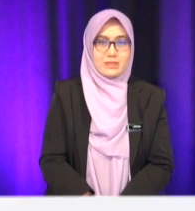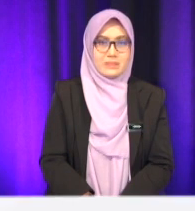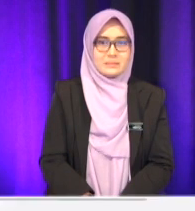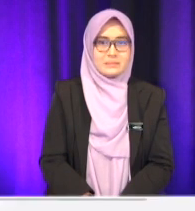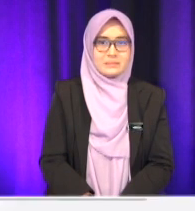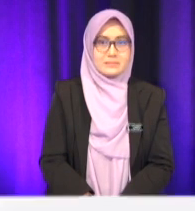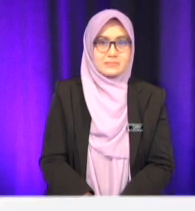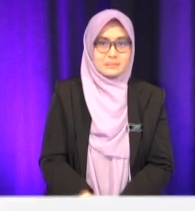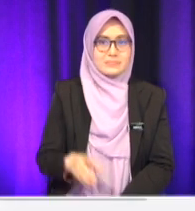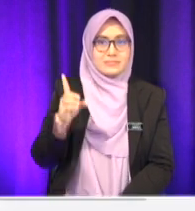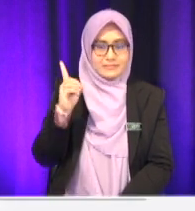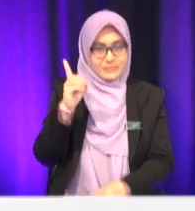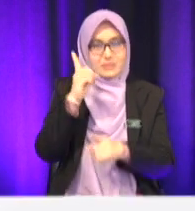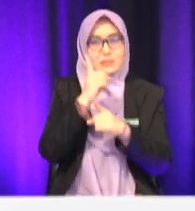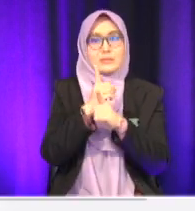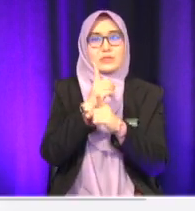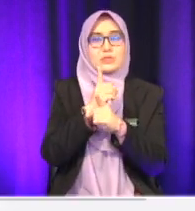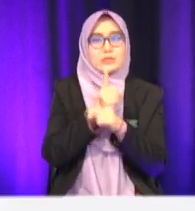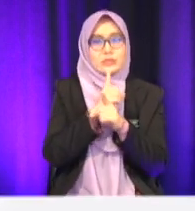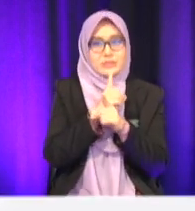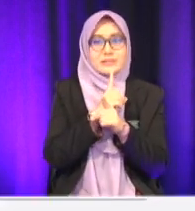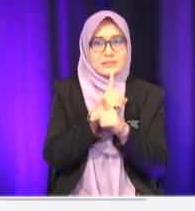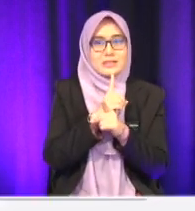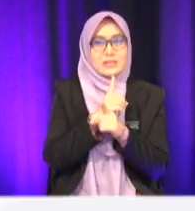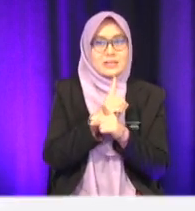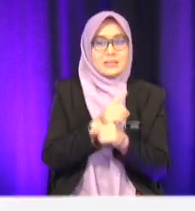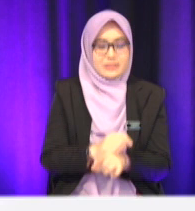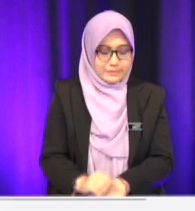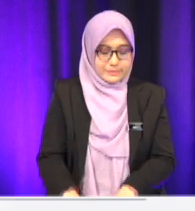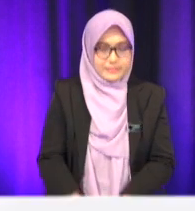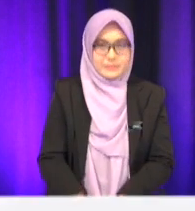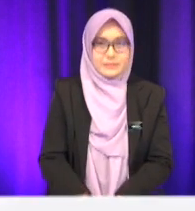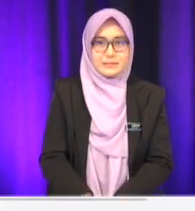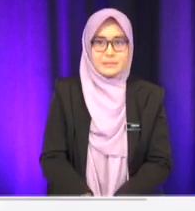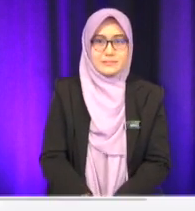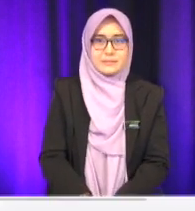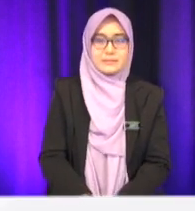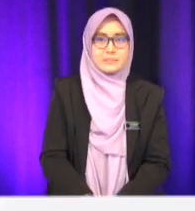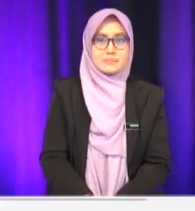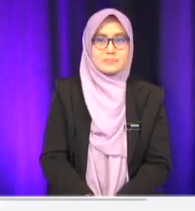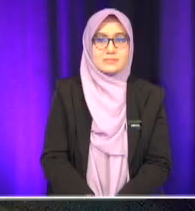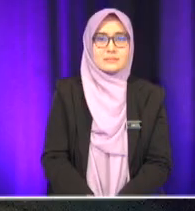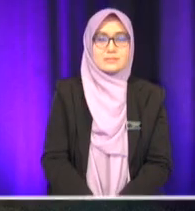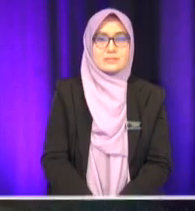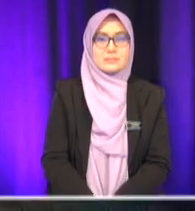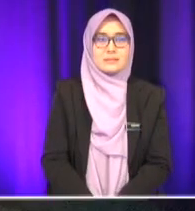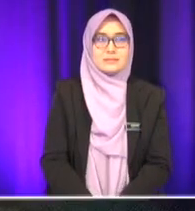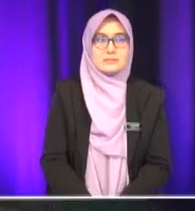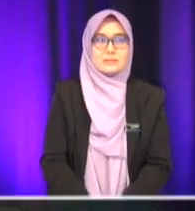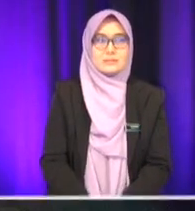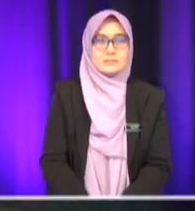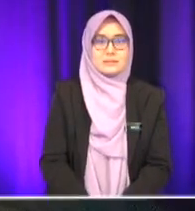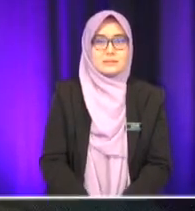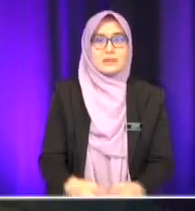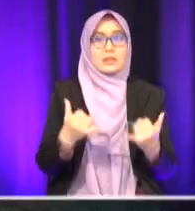a mammal. Yes, I think this is a suitable answer So for the that. most suitable one is although. So next we go to the number